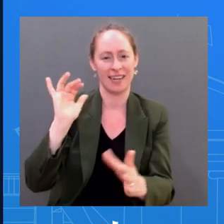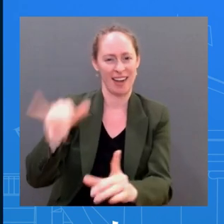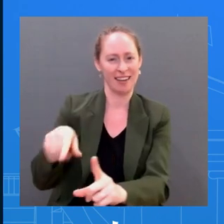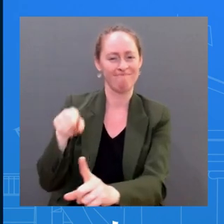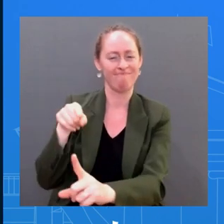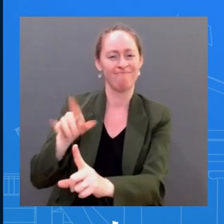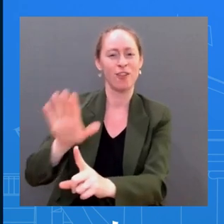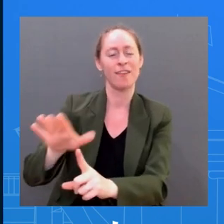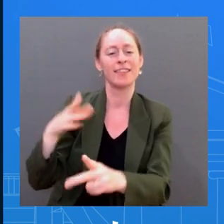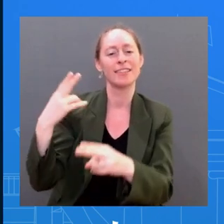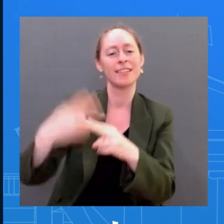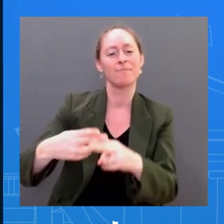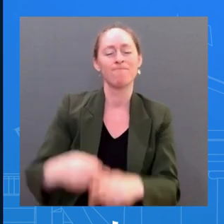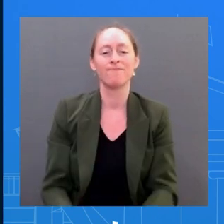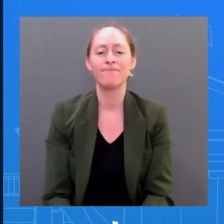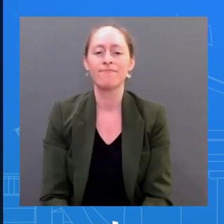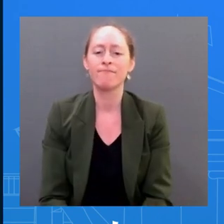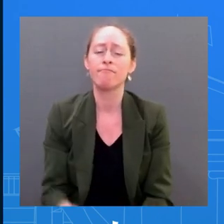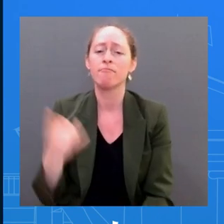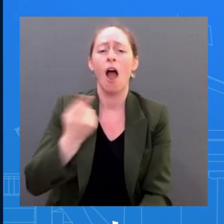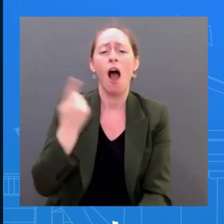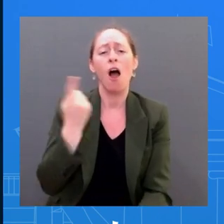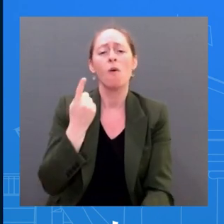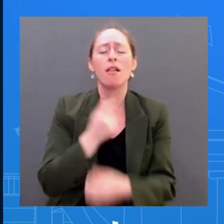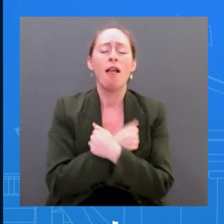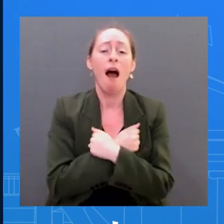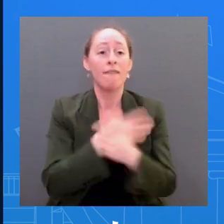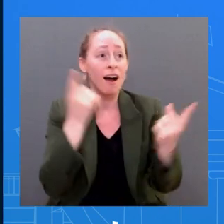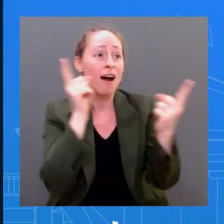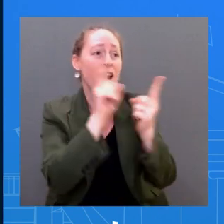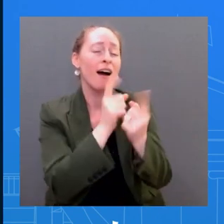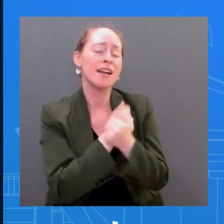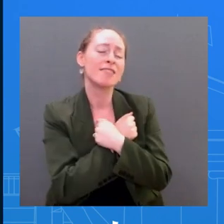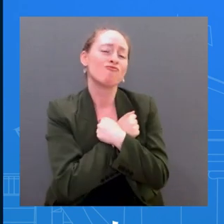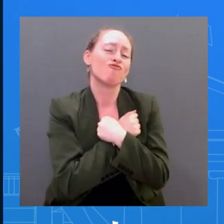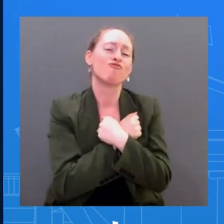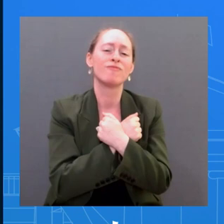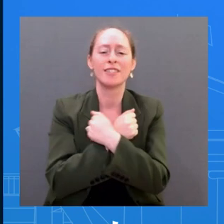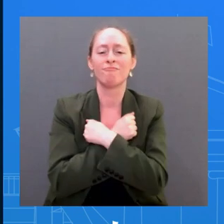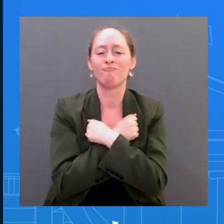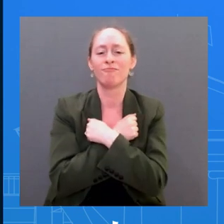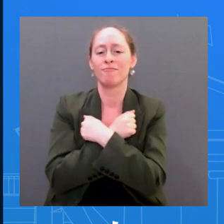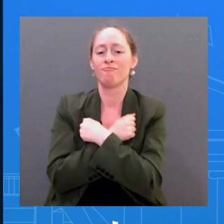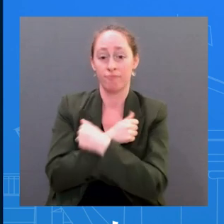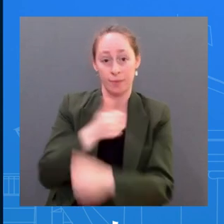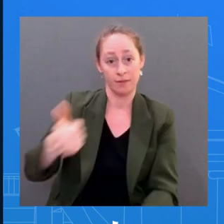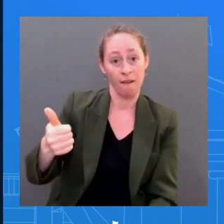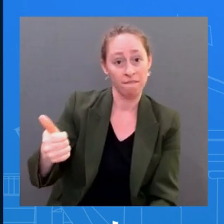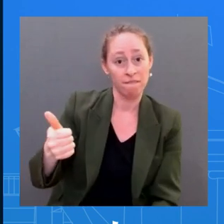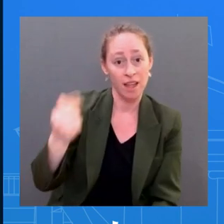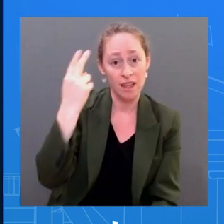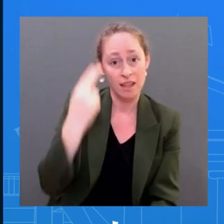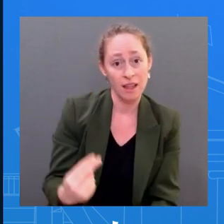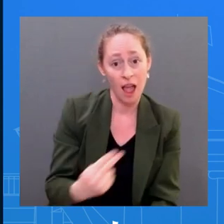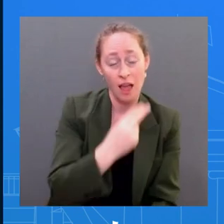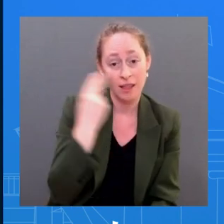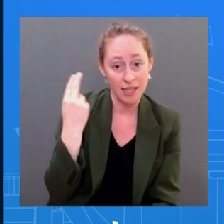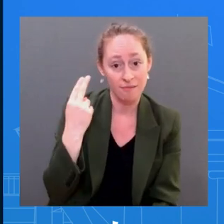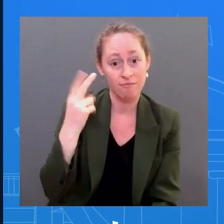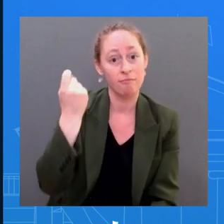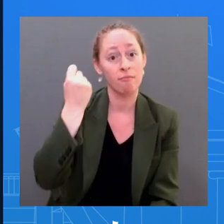Ellie was born Catholic, but had been going to Baptist church with her uncle for the last couple of years. Her mom and